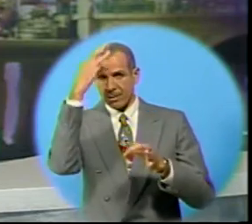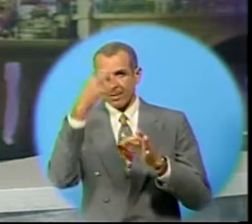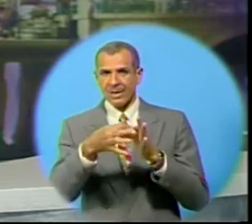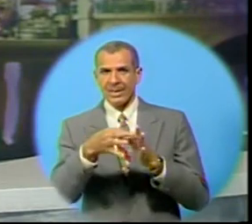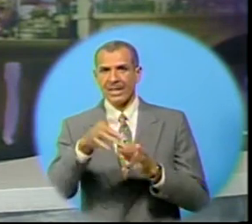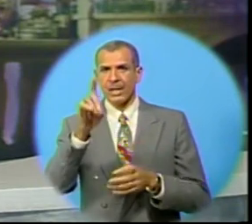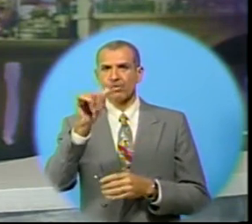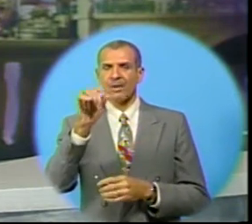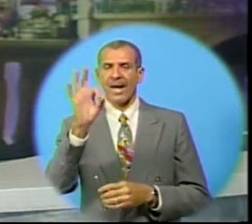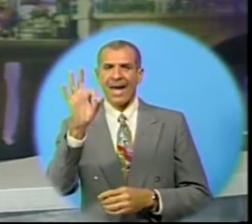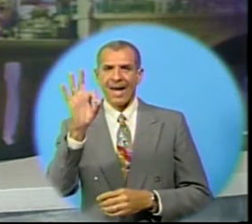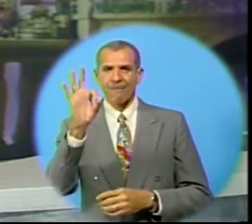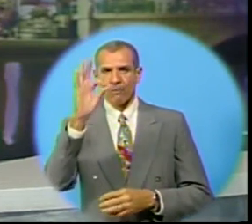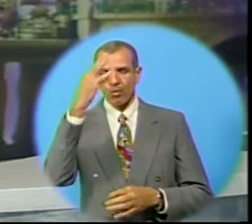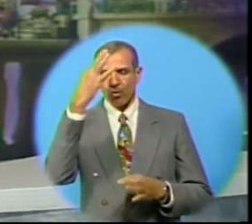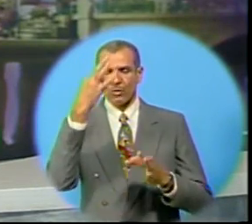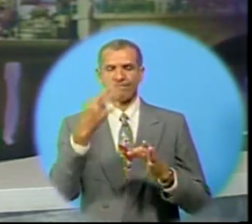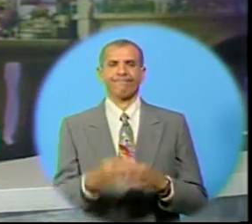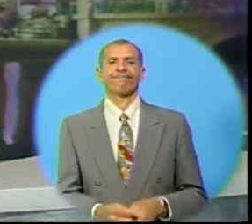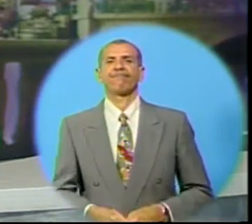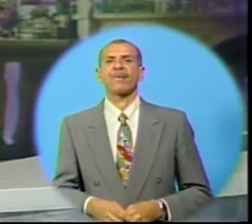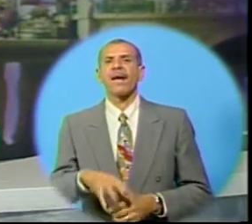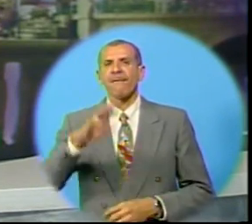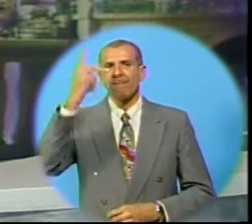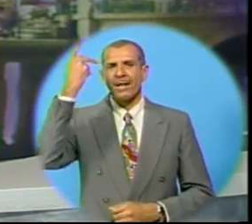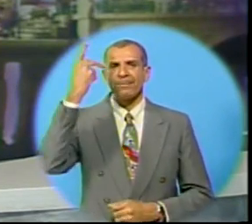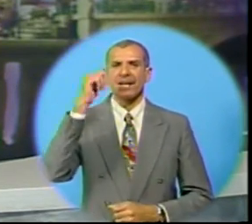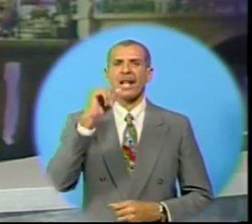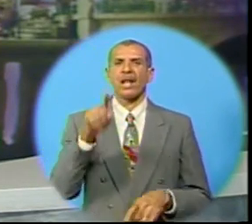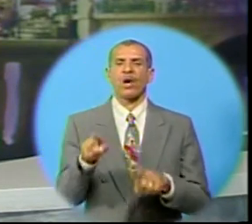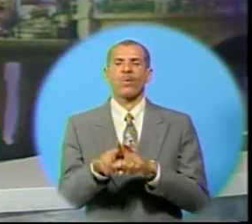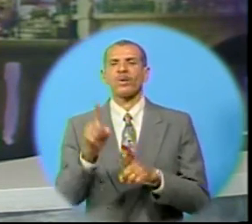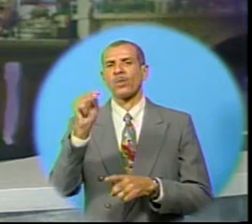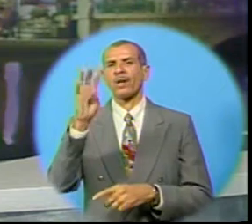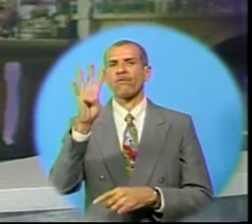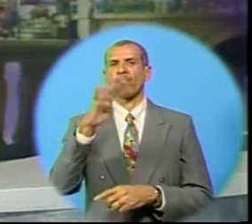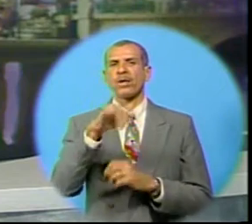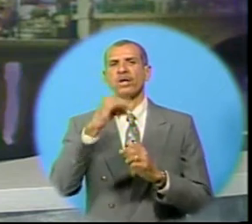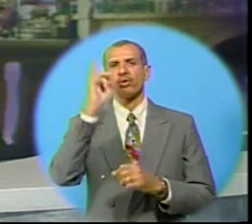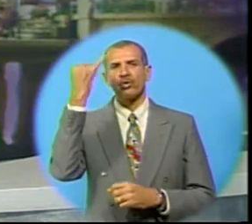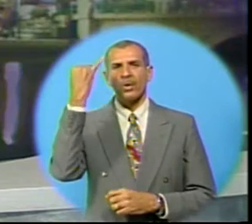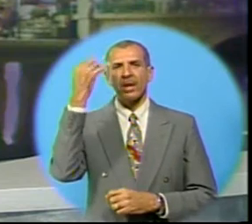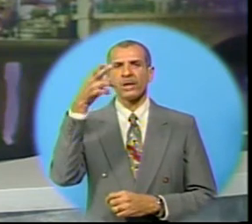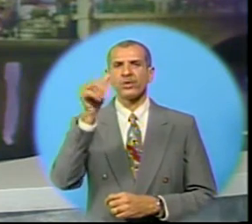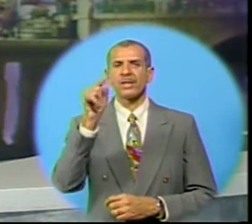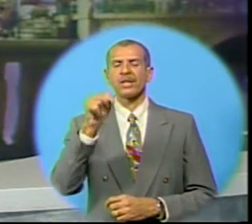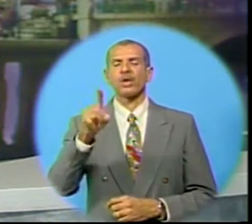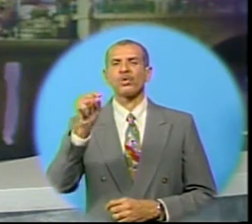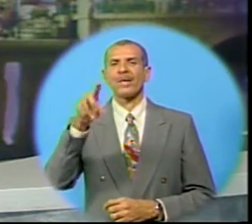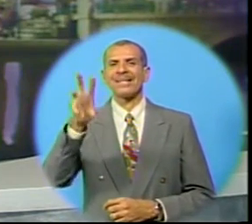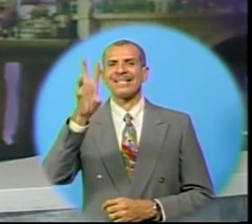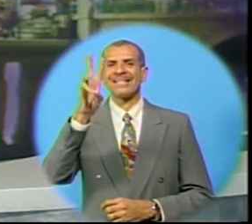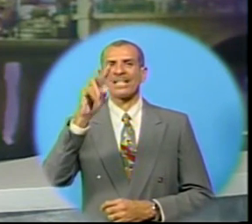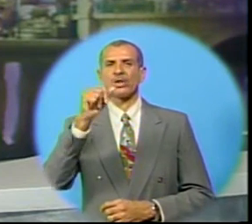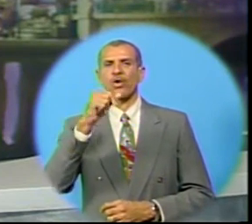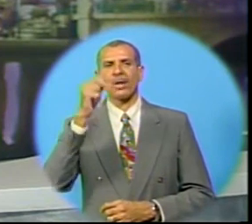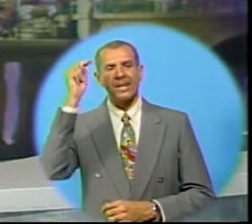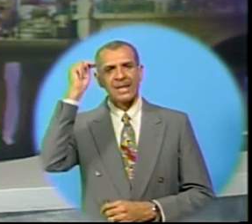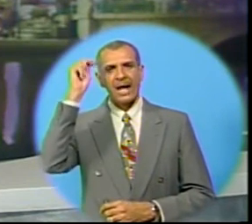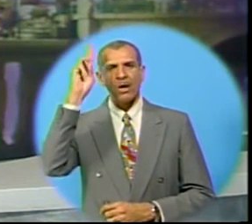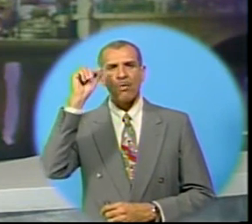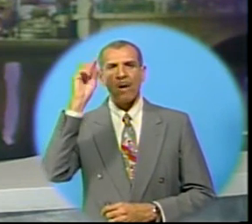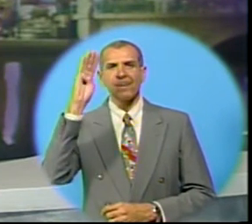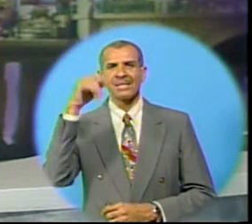F Magistrates Court. Now, Phillips, along with 24-year-old Joel Hunt, 26-year-old Nathaniel Robinson,